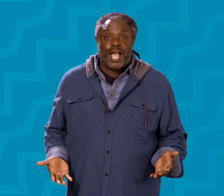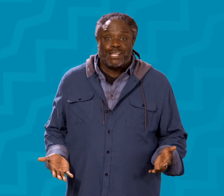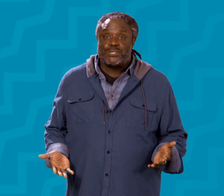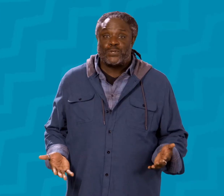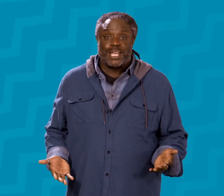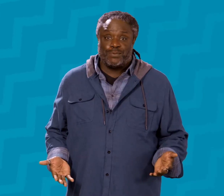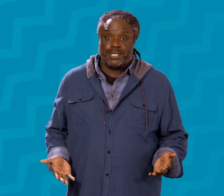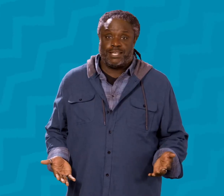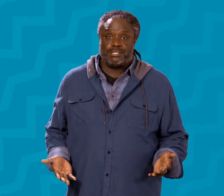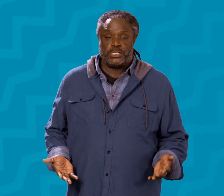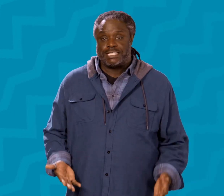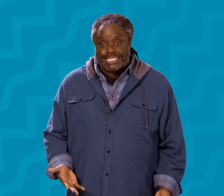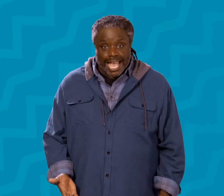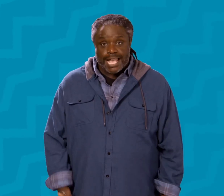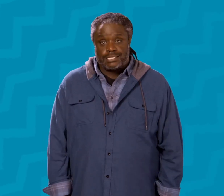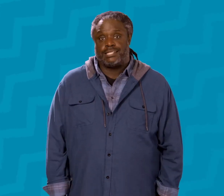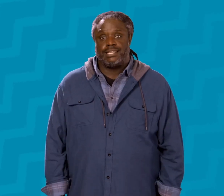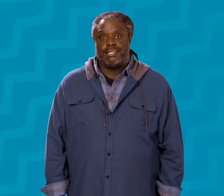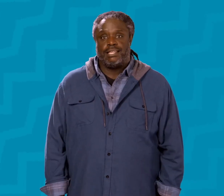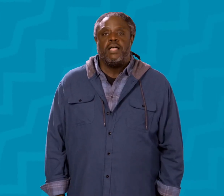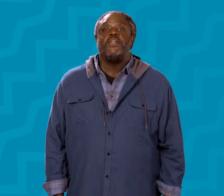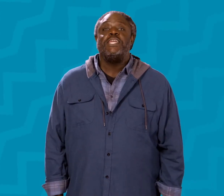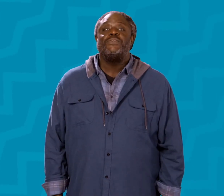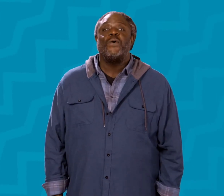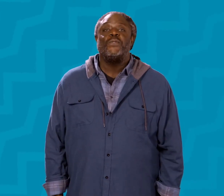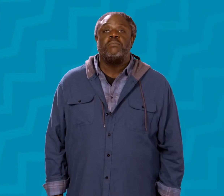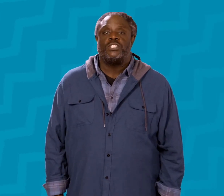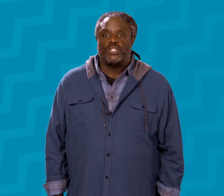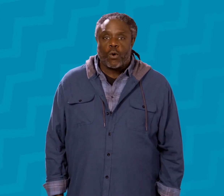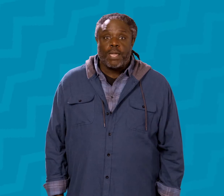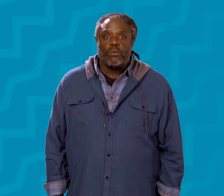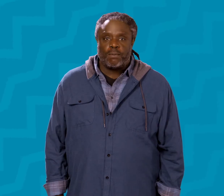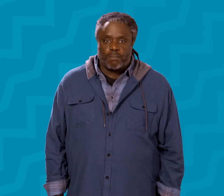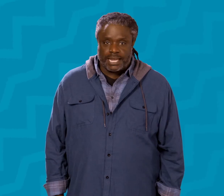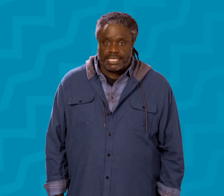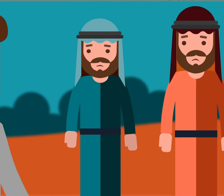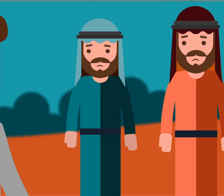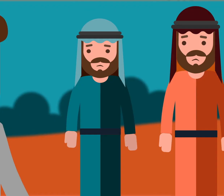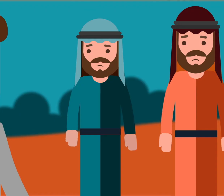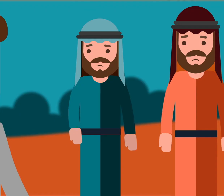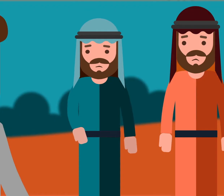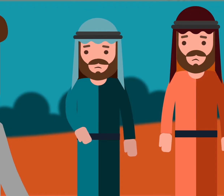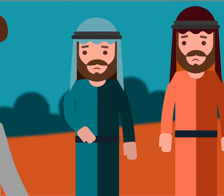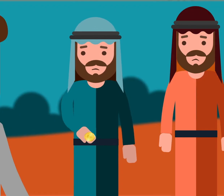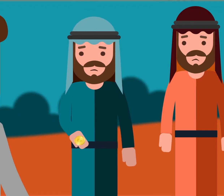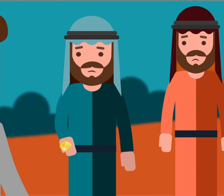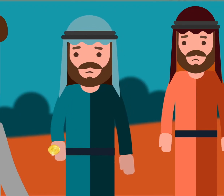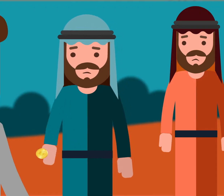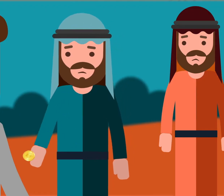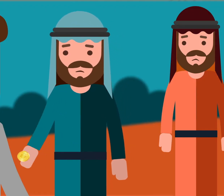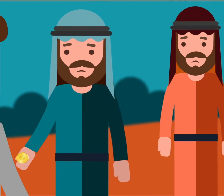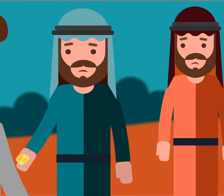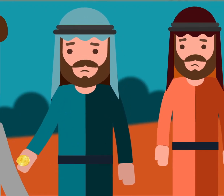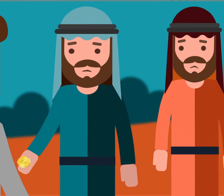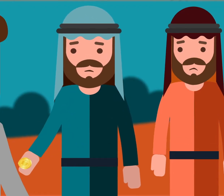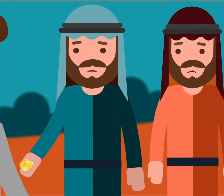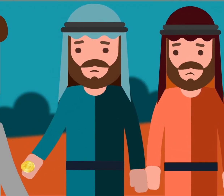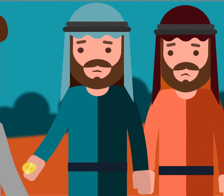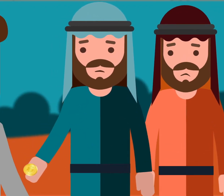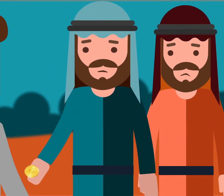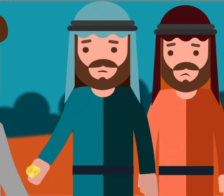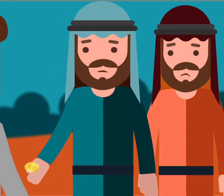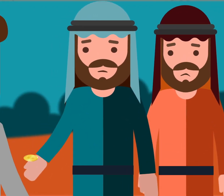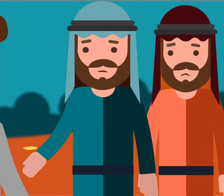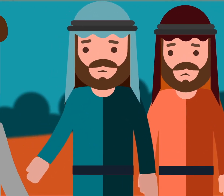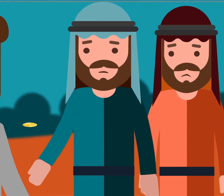are you trying to trick me?" Jesus asked. Then he told them to show him what money they used to pay taxes. The men brought him a